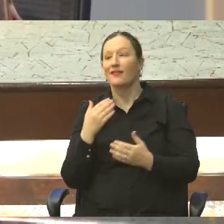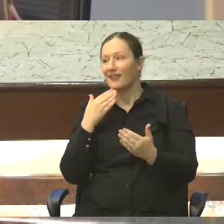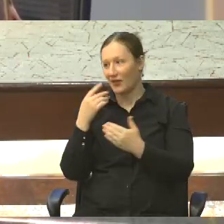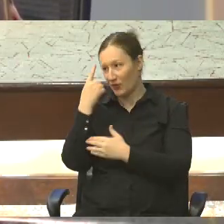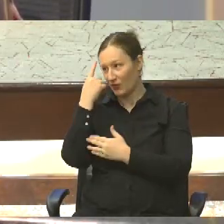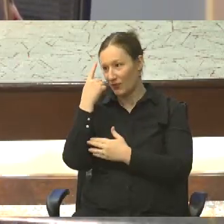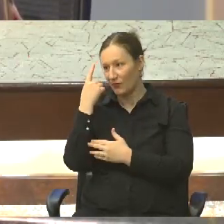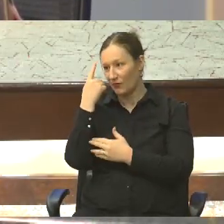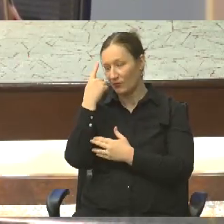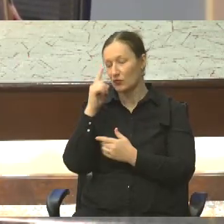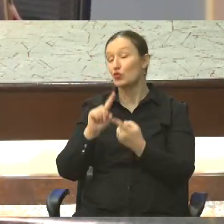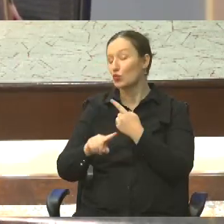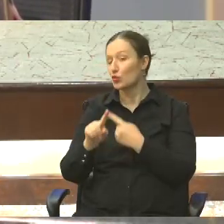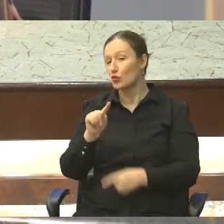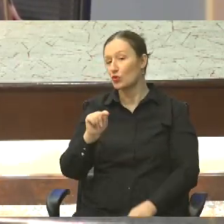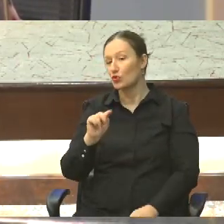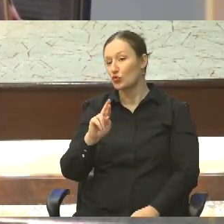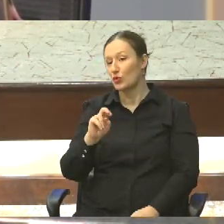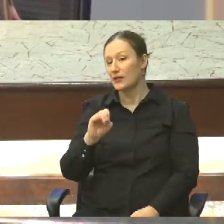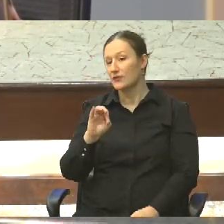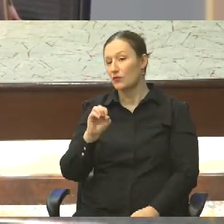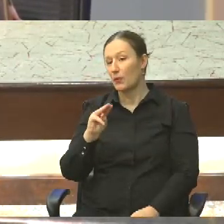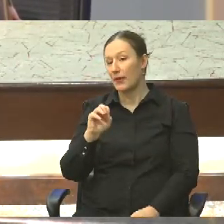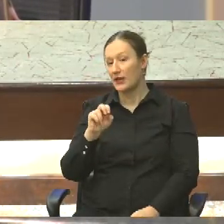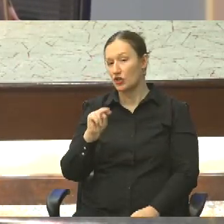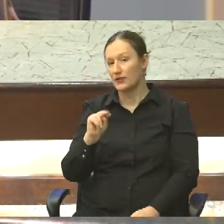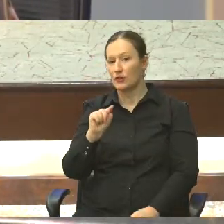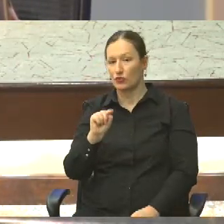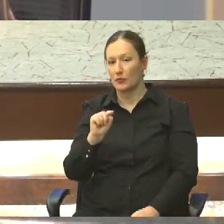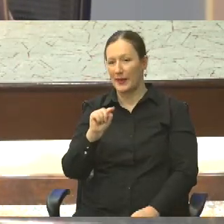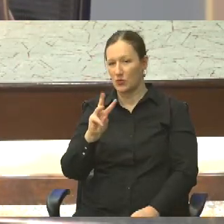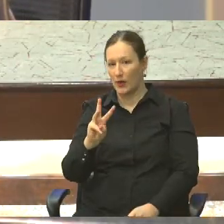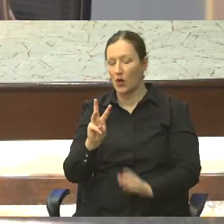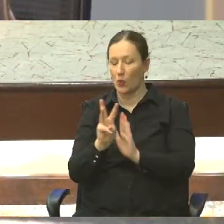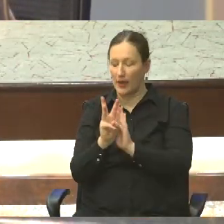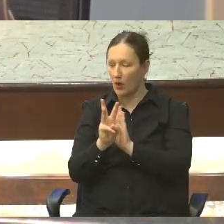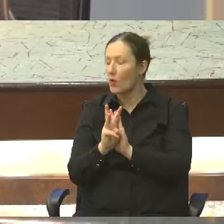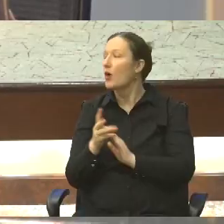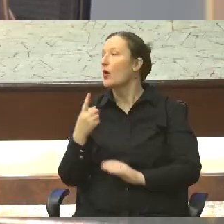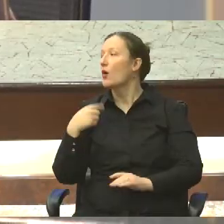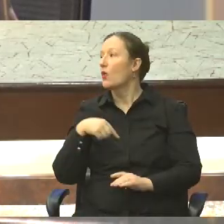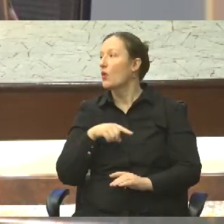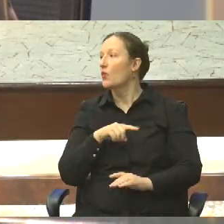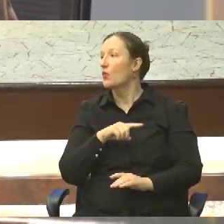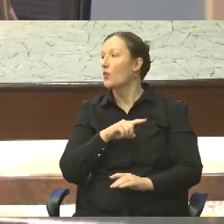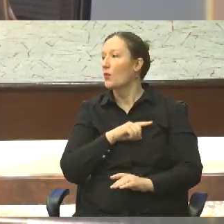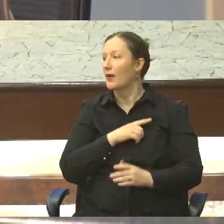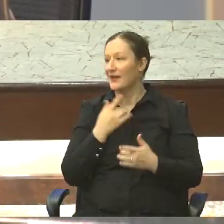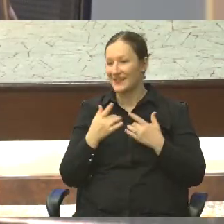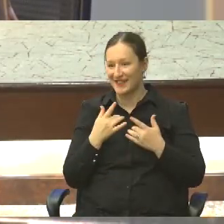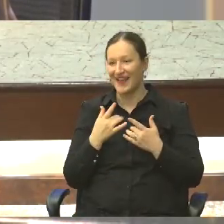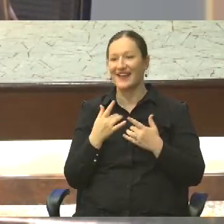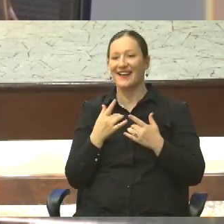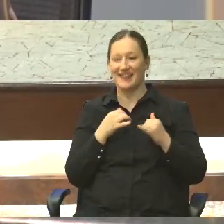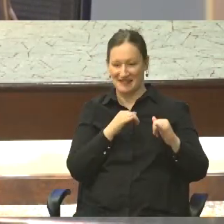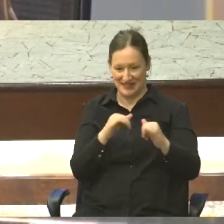Waco for jumping in with both feet and having the nerve to be as excited about it as me.